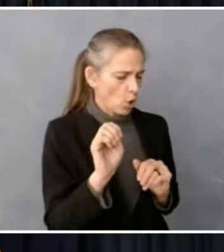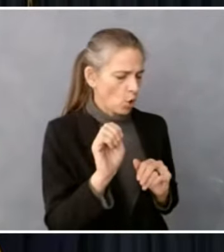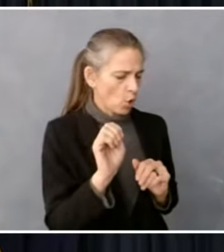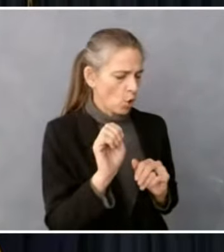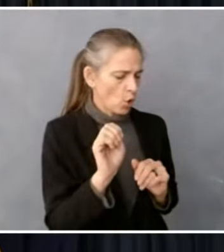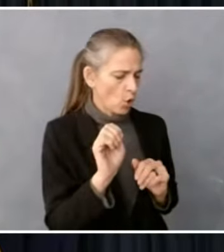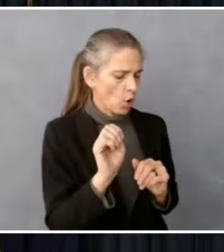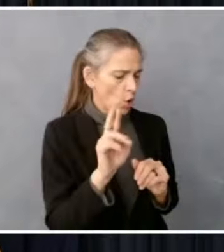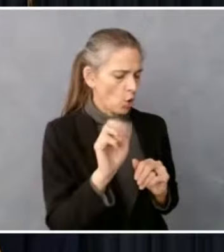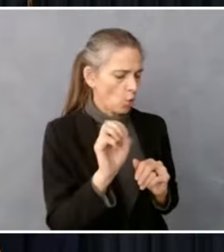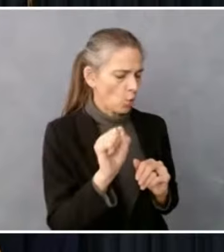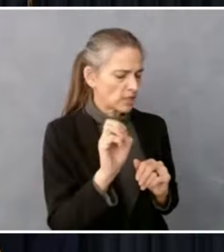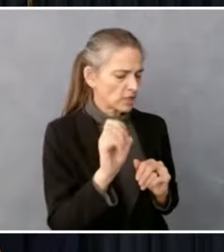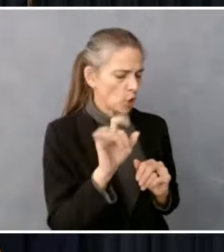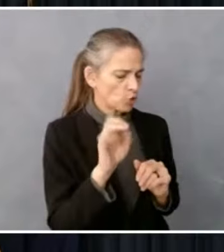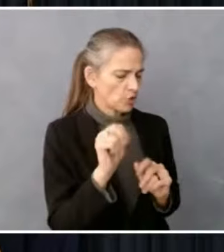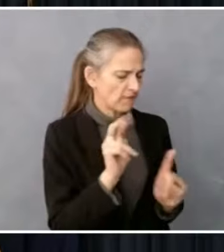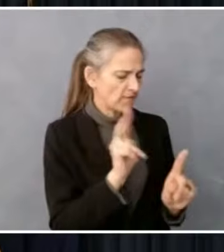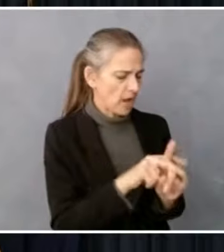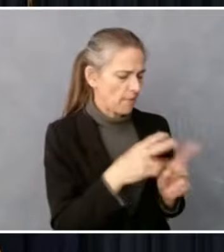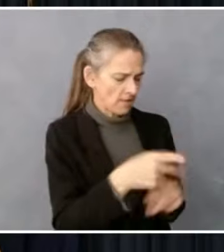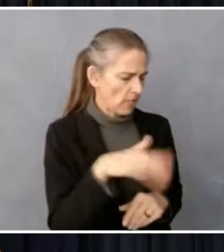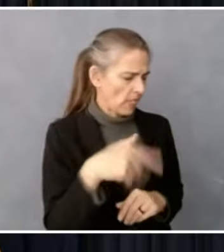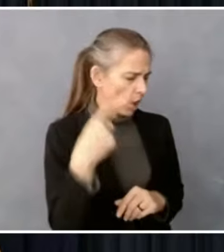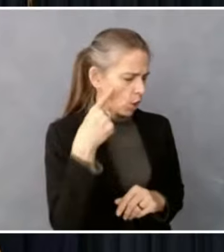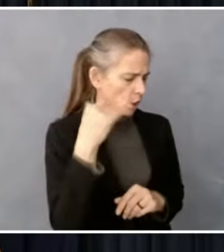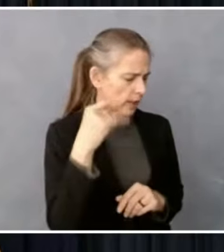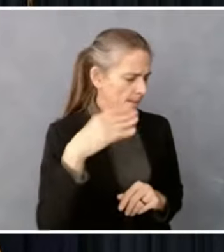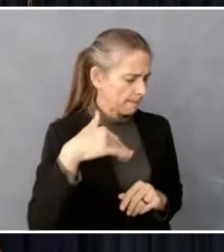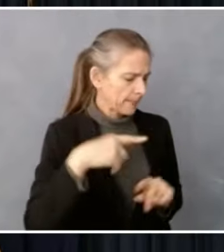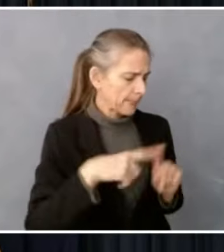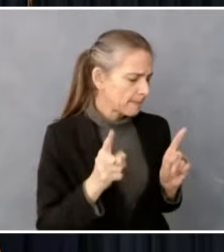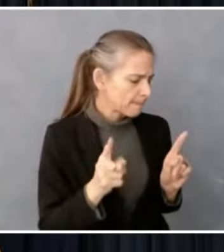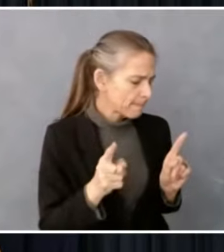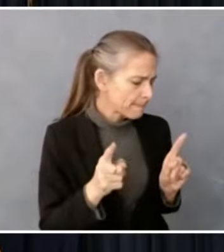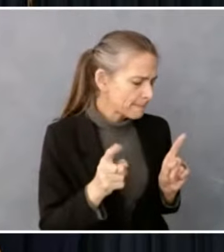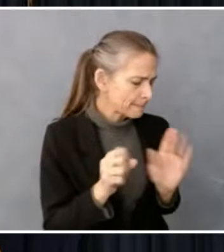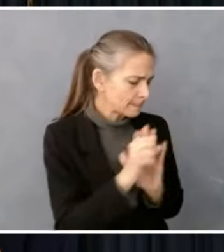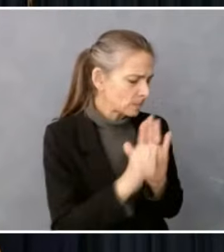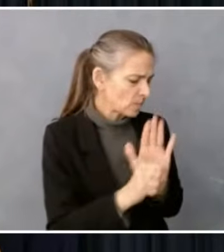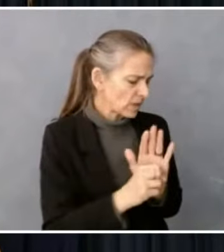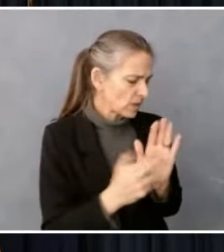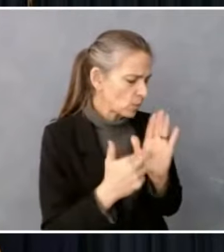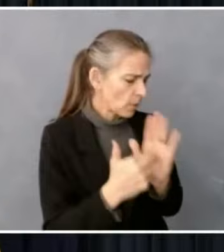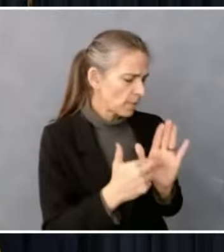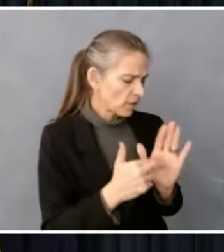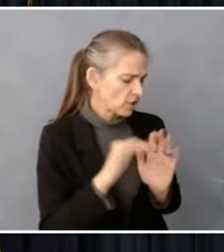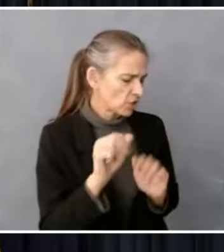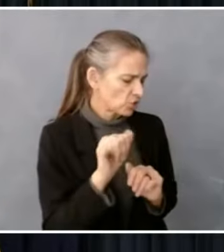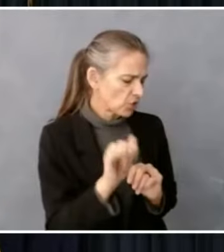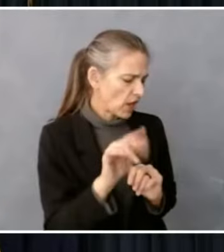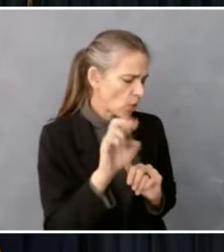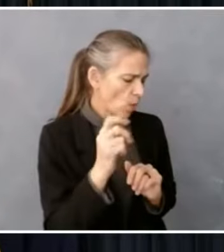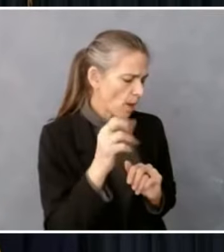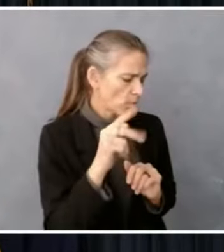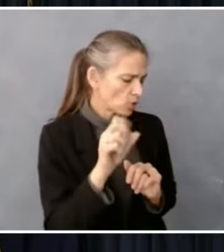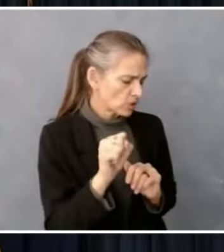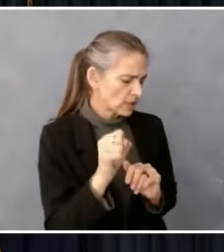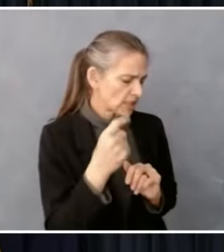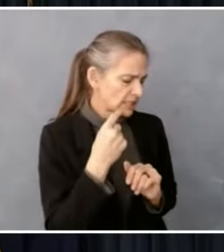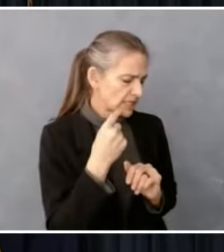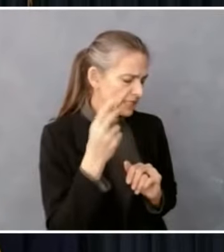a chance at it, but it's State Representative T.J. Roberts' initiative. It has to do with